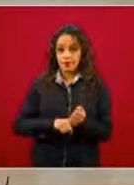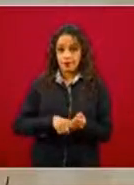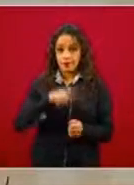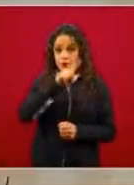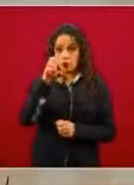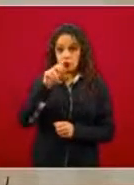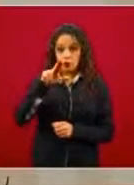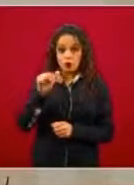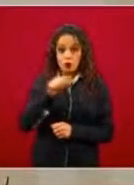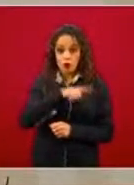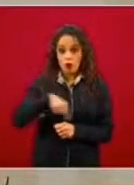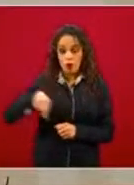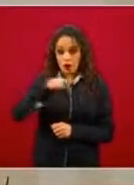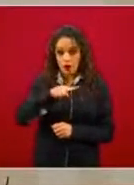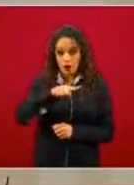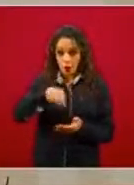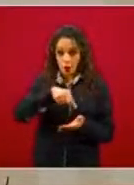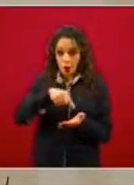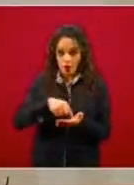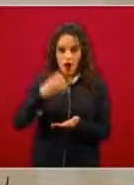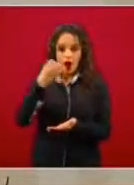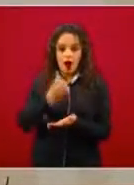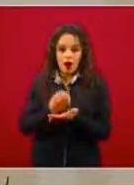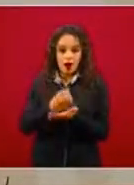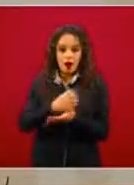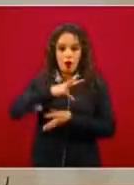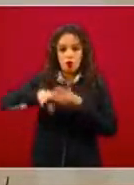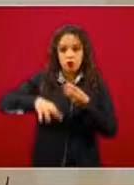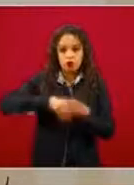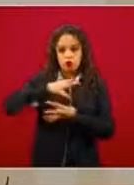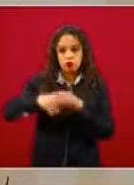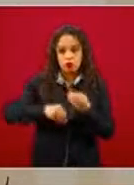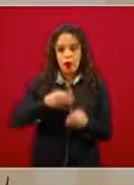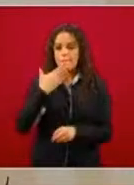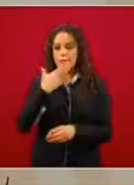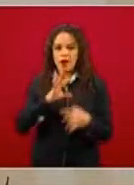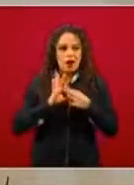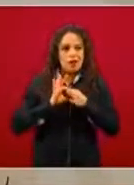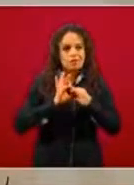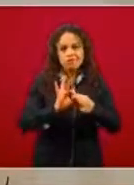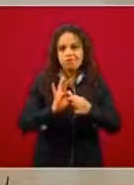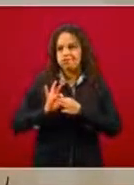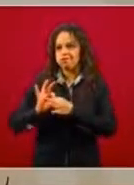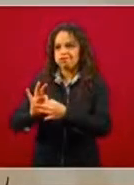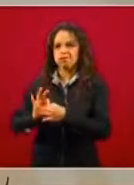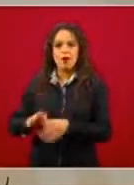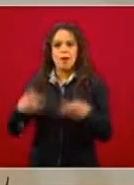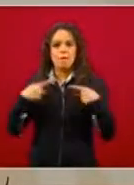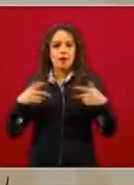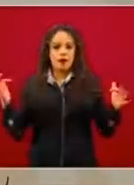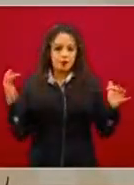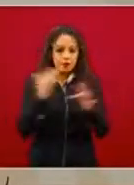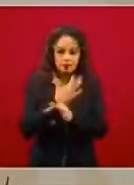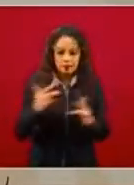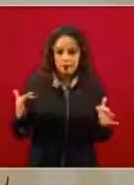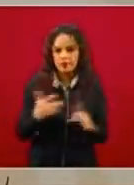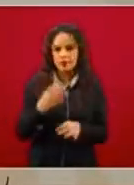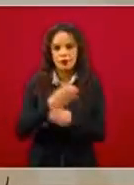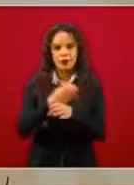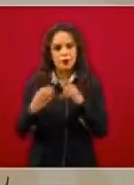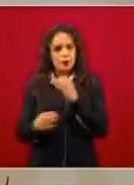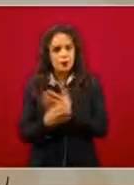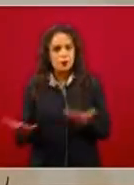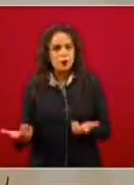for this particular meeting had an opinion that because that the megalopolis has a large concentration of economy and a